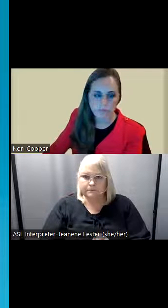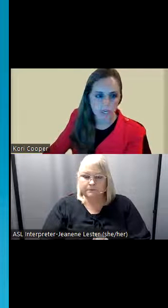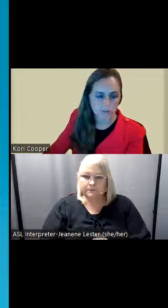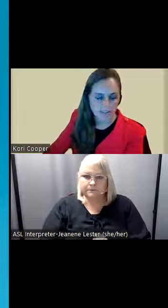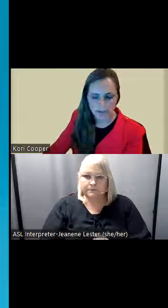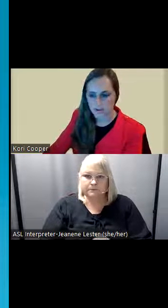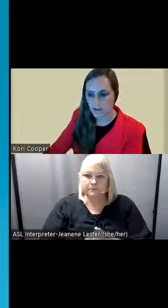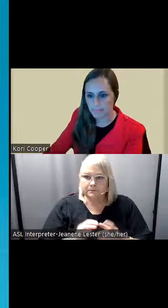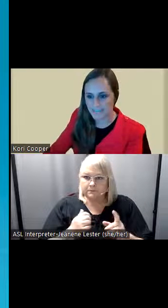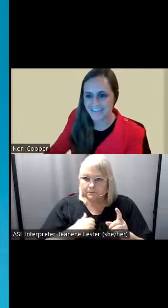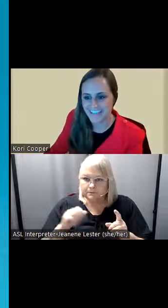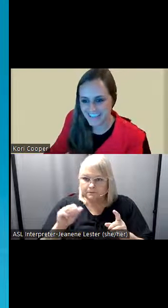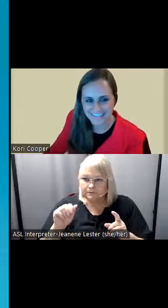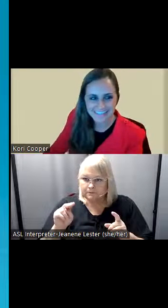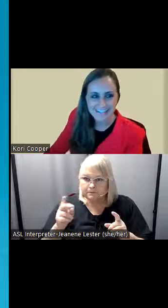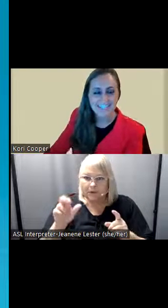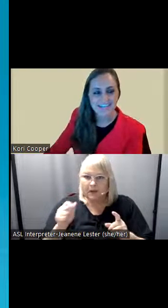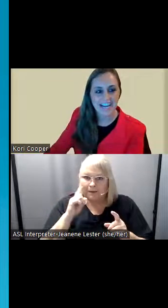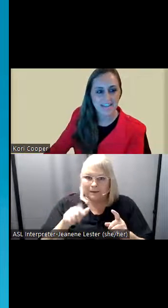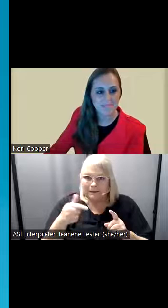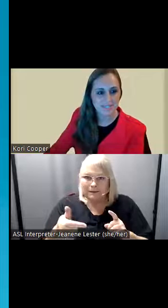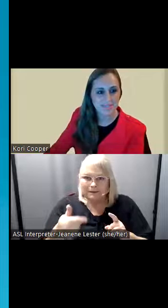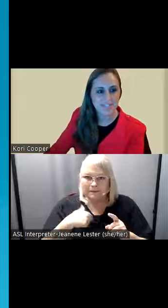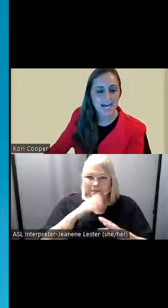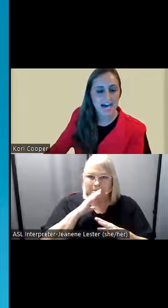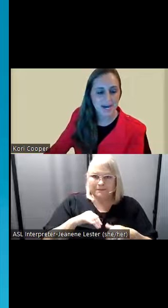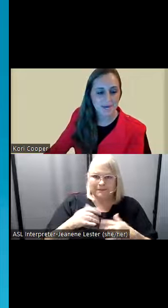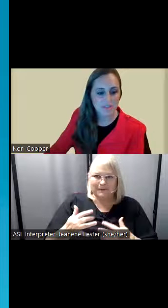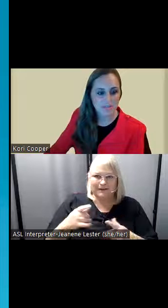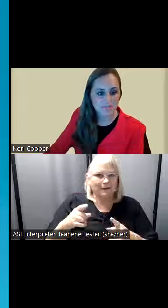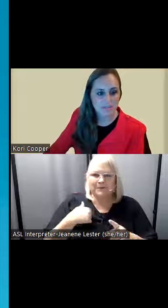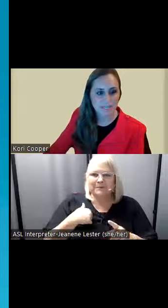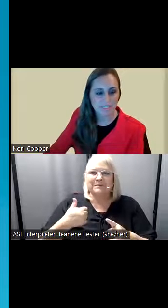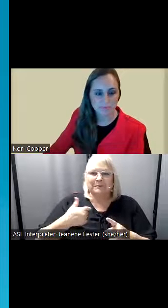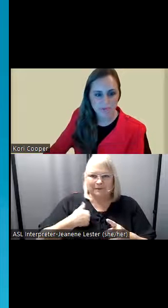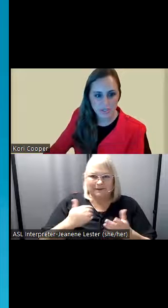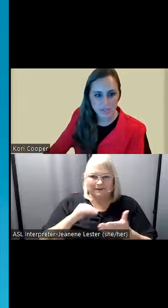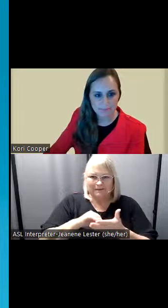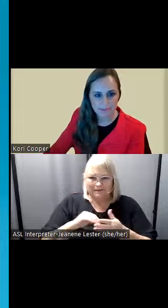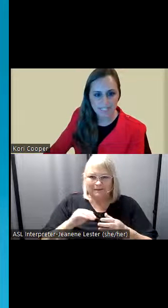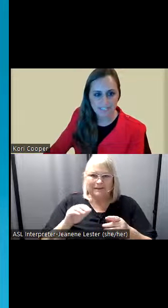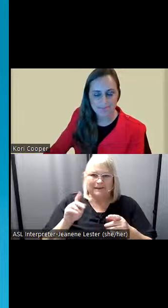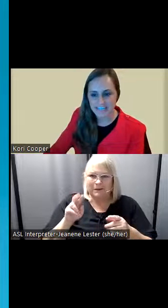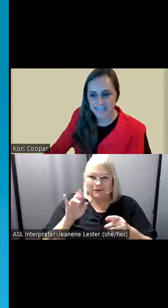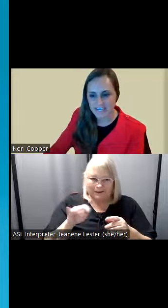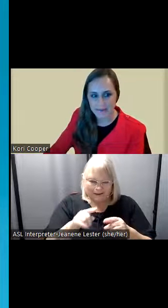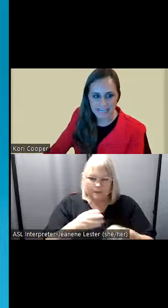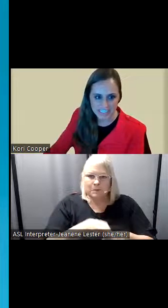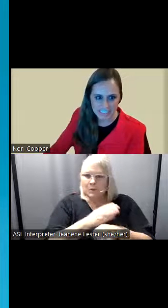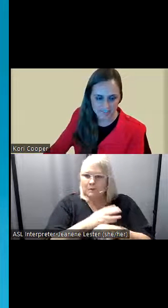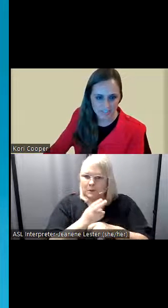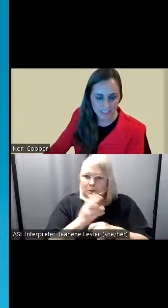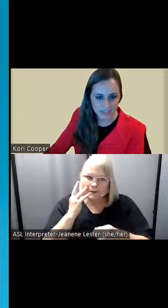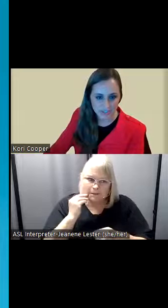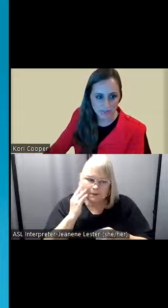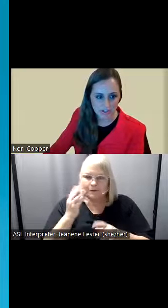Oh, sorry, Andrea, I thought you were up next. So our guiding principles, the three main ones: improve the user experience on submitting and managing